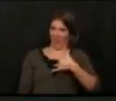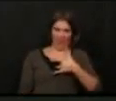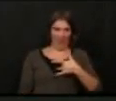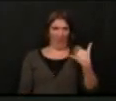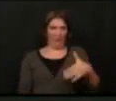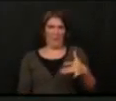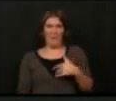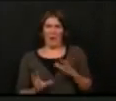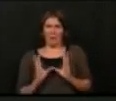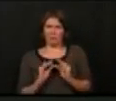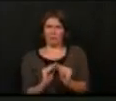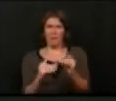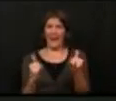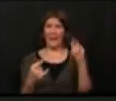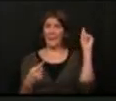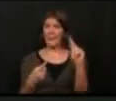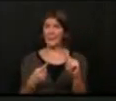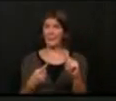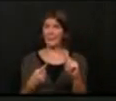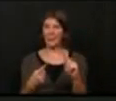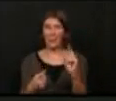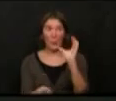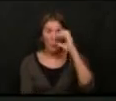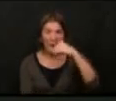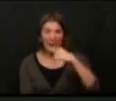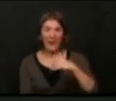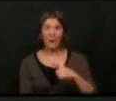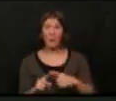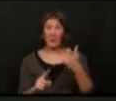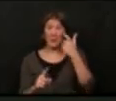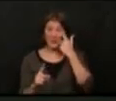of minutes, you know? Three of them in 5 days.